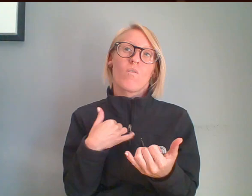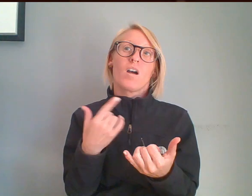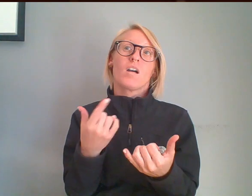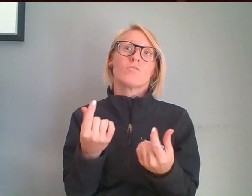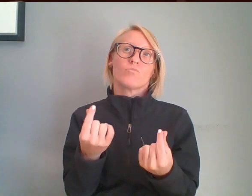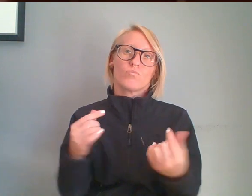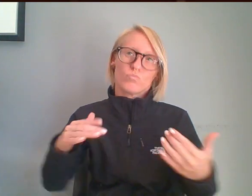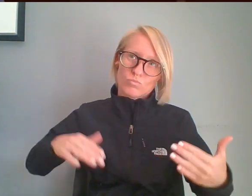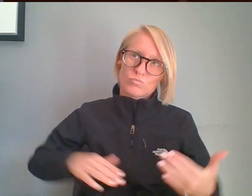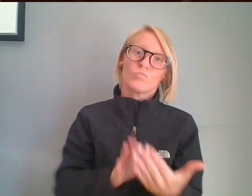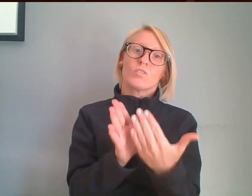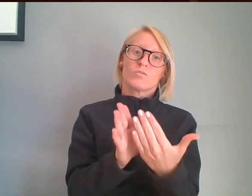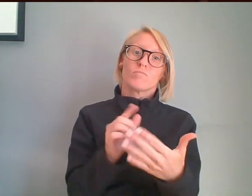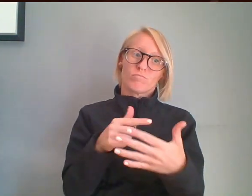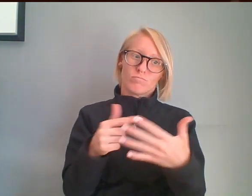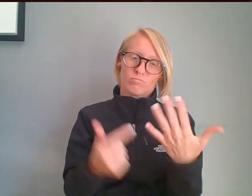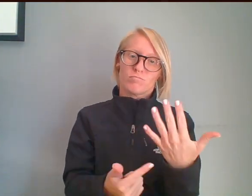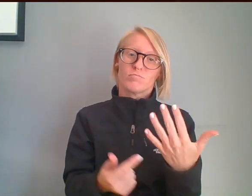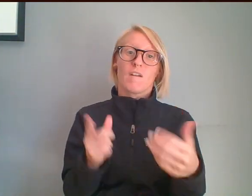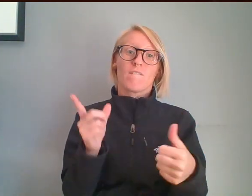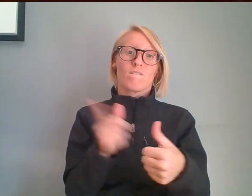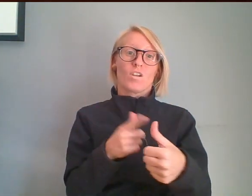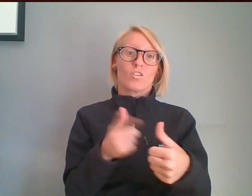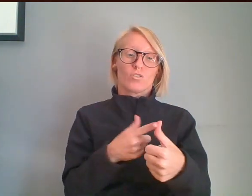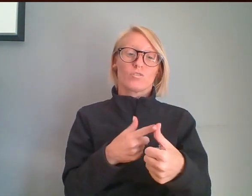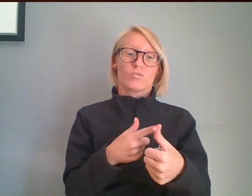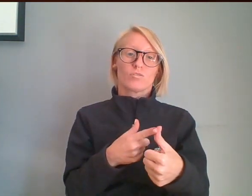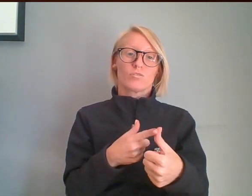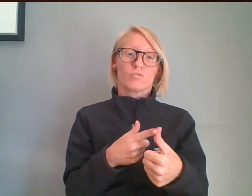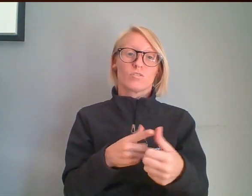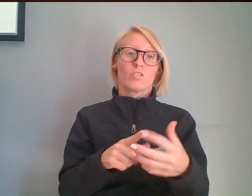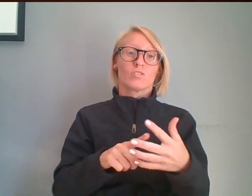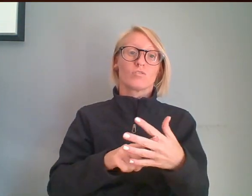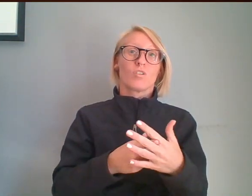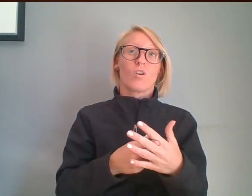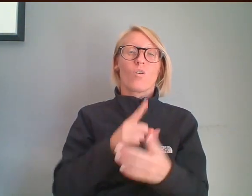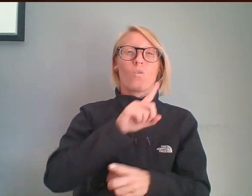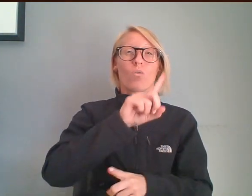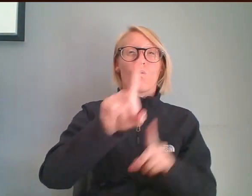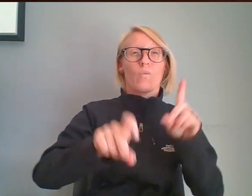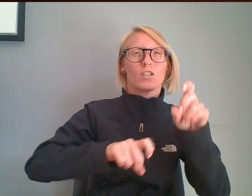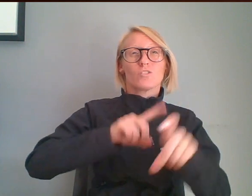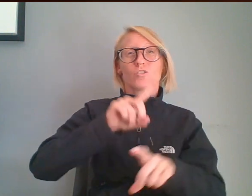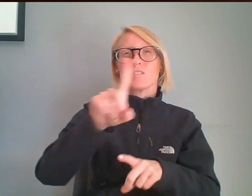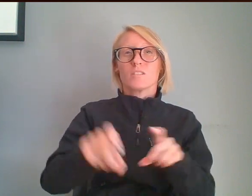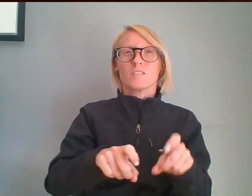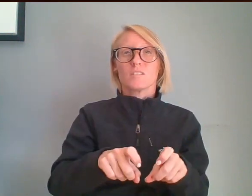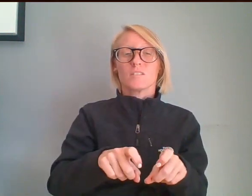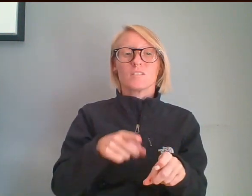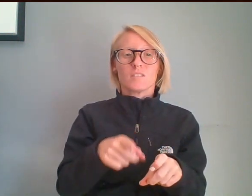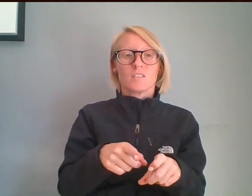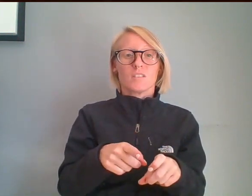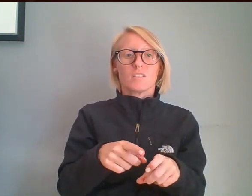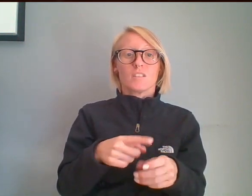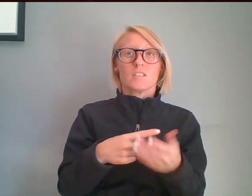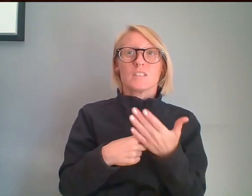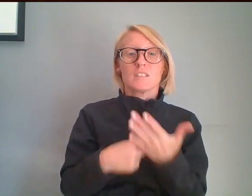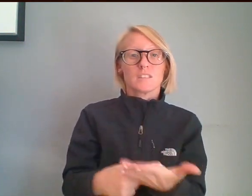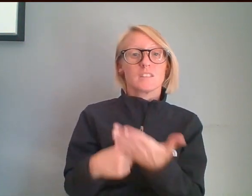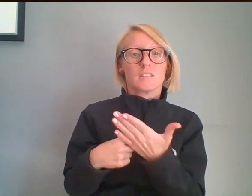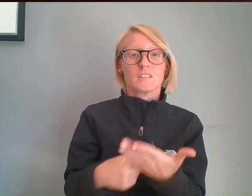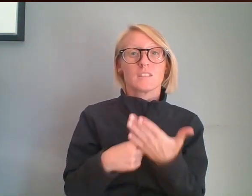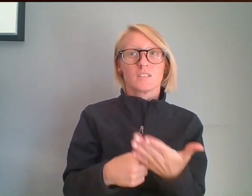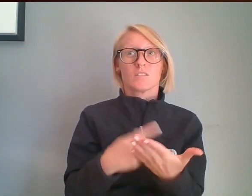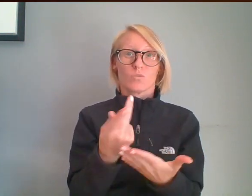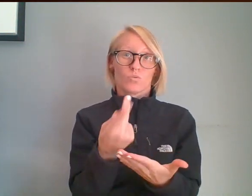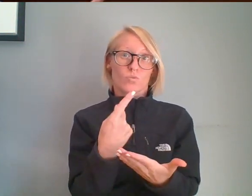do. First, start with questions. Questions by their very nature are dialogic. They're